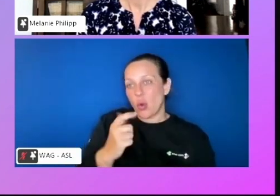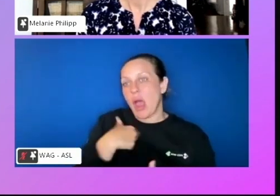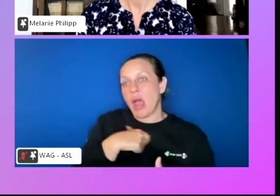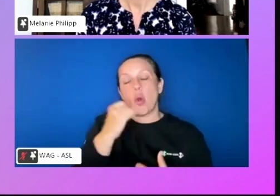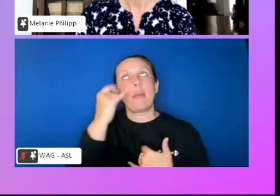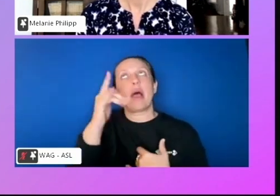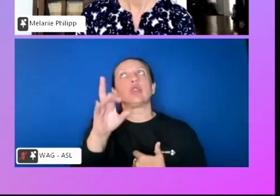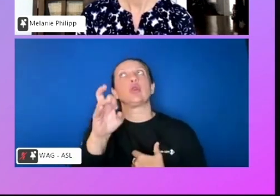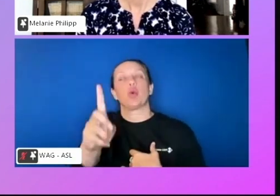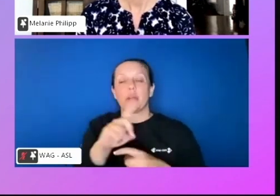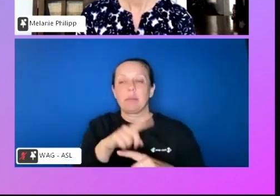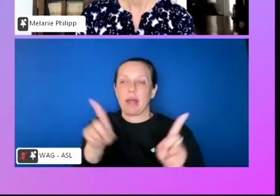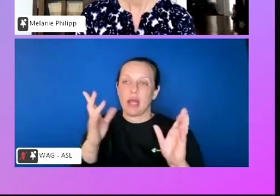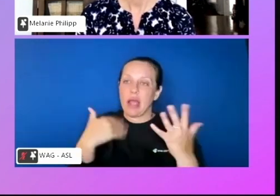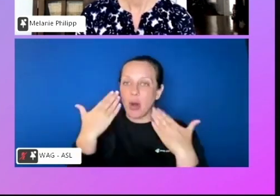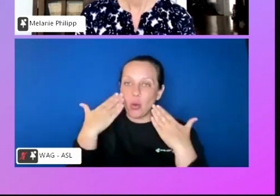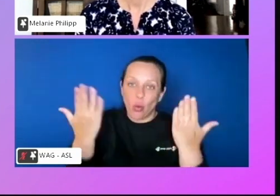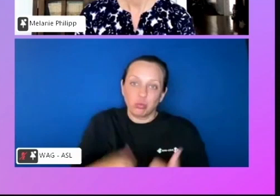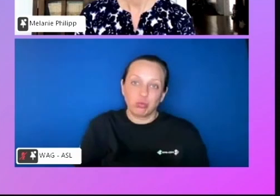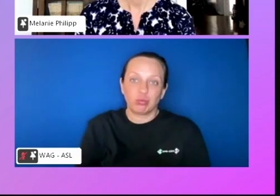it would, but I don't know.